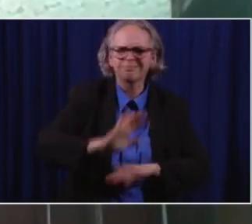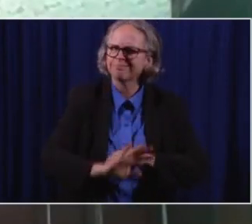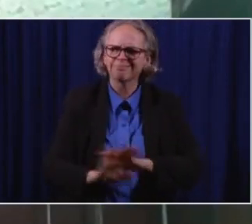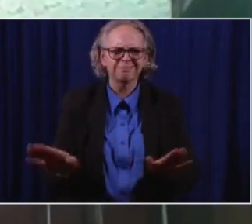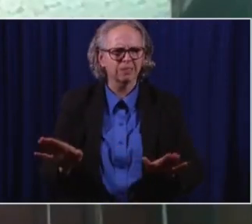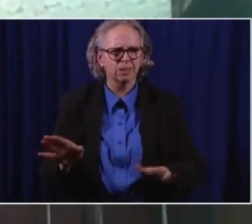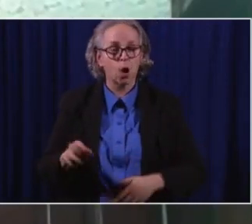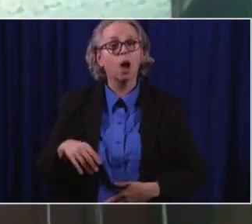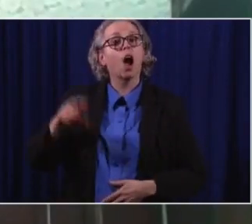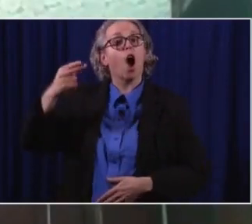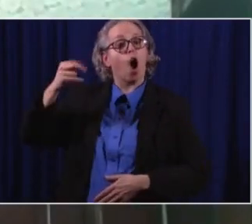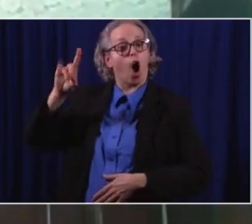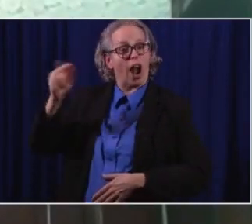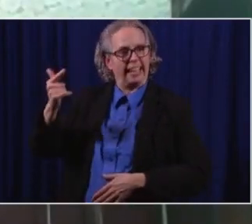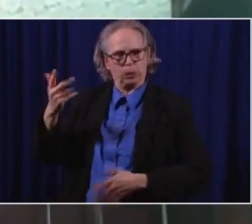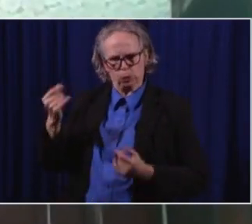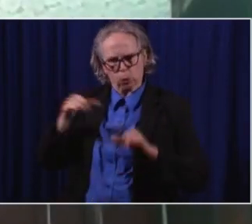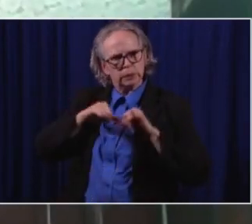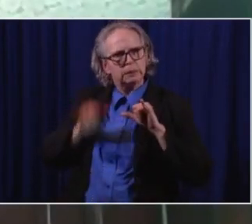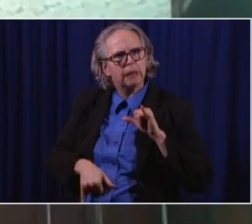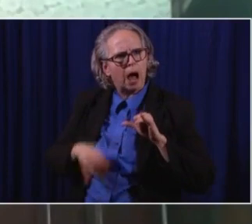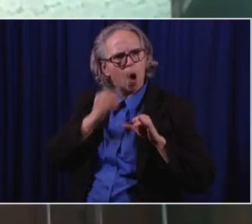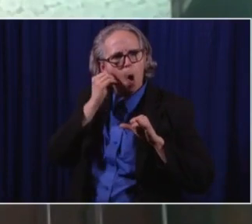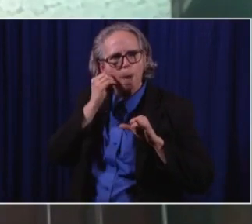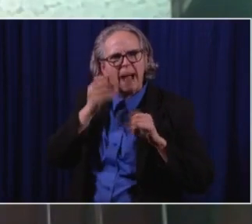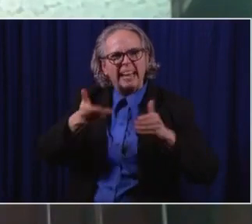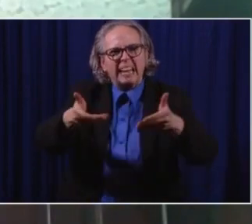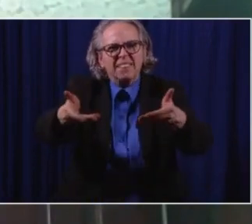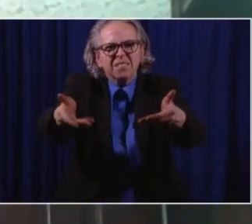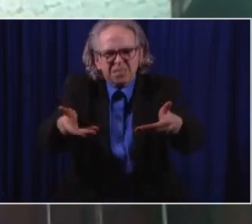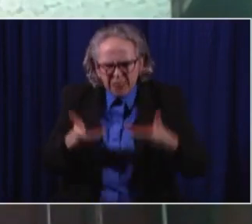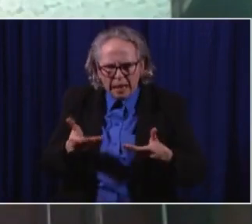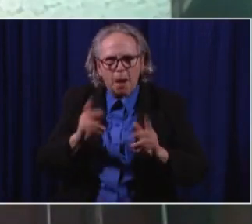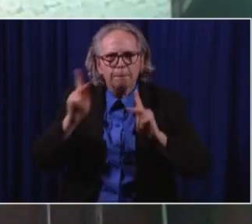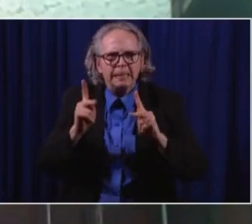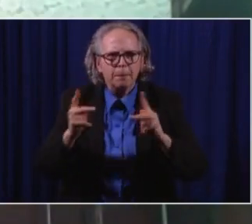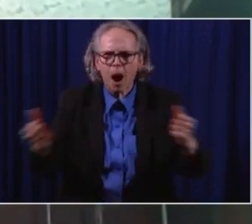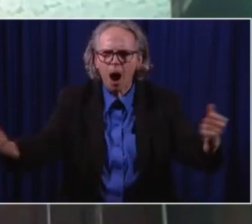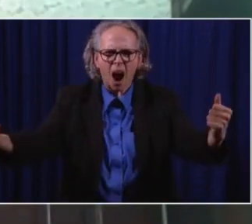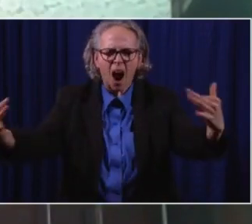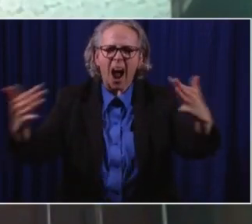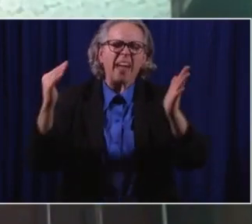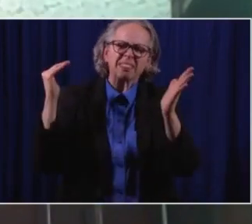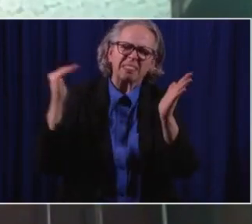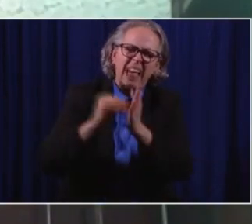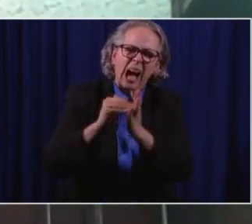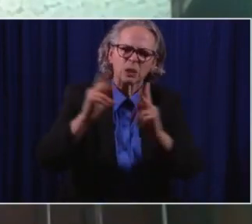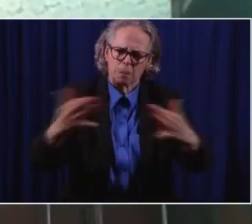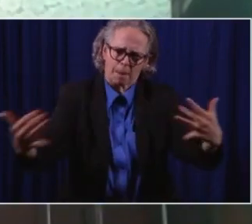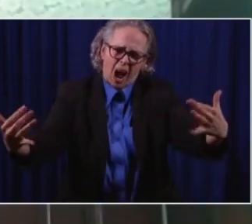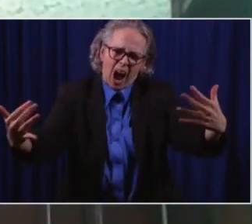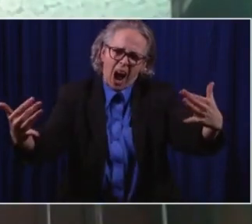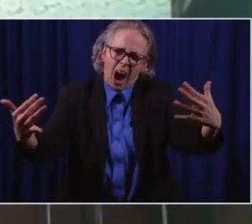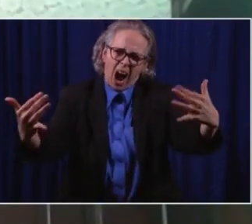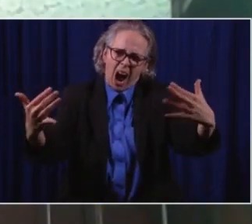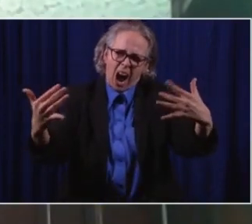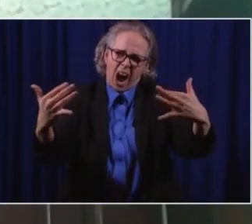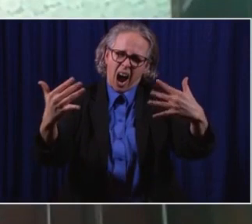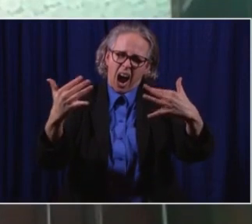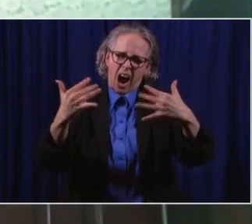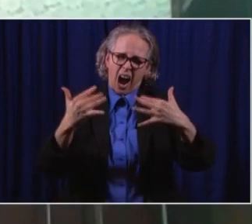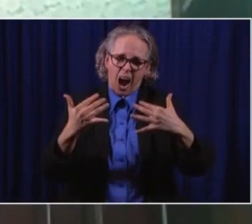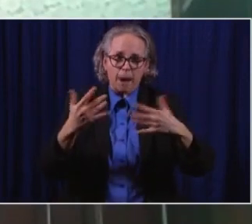and he'll entertain thousands of people at one time who are going to come mostly by train, but some also